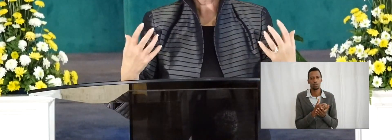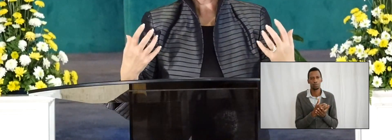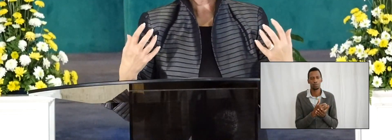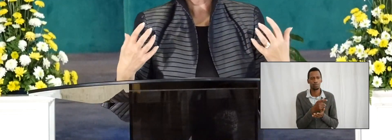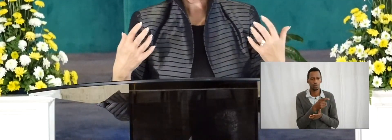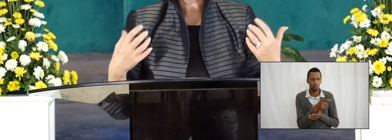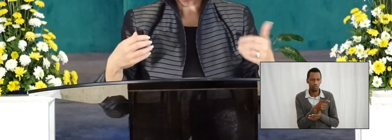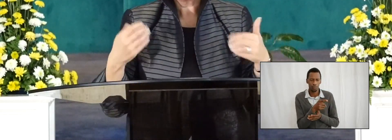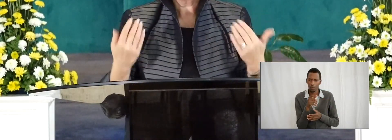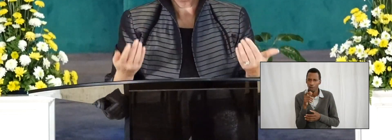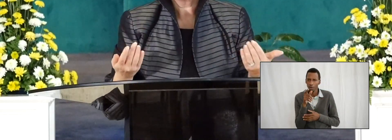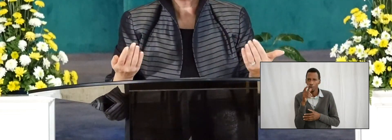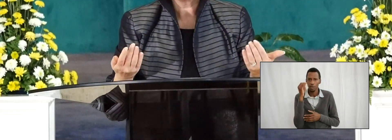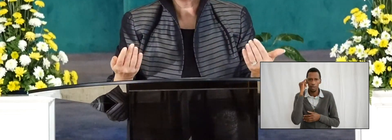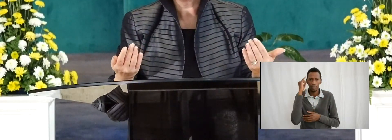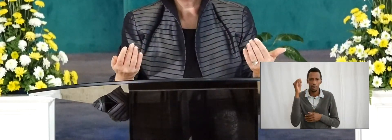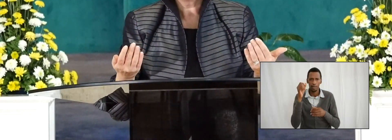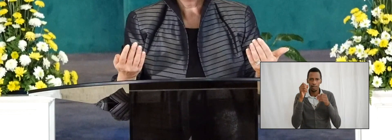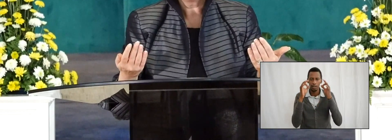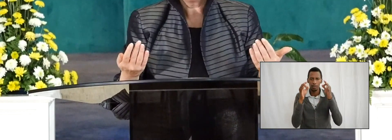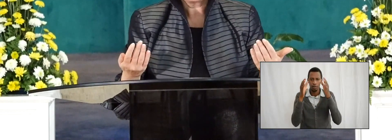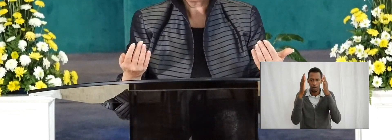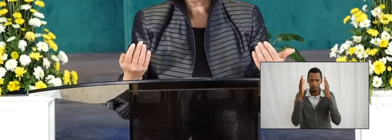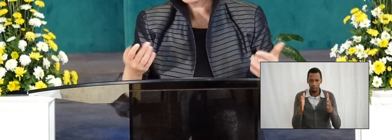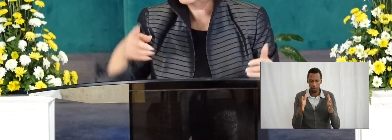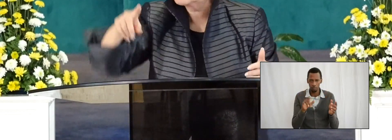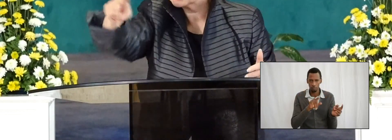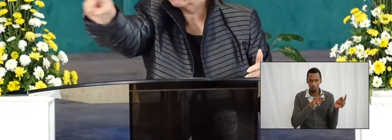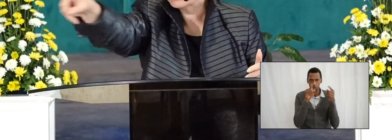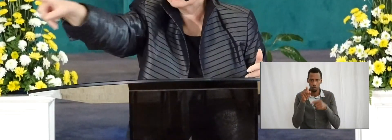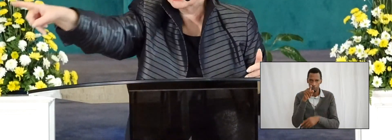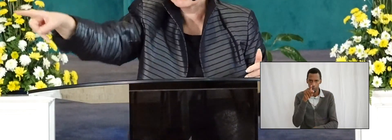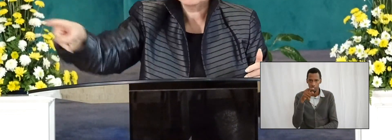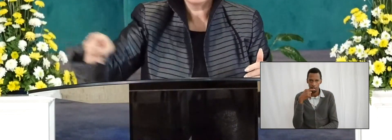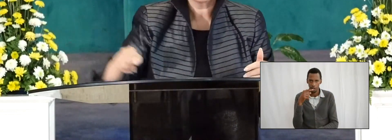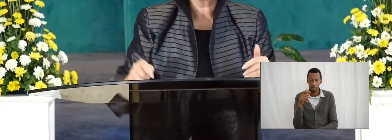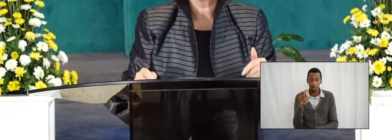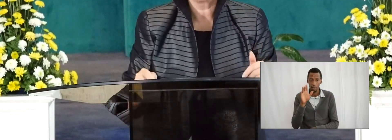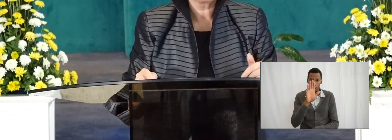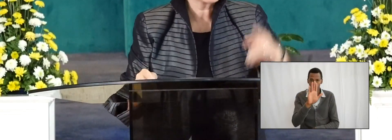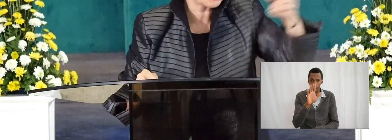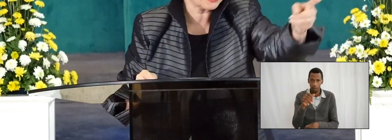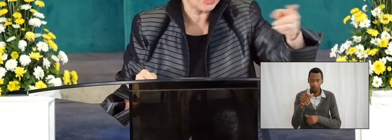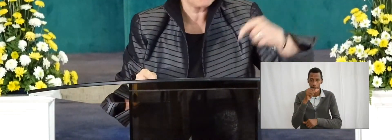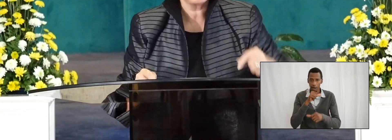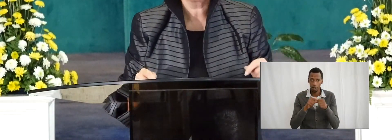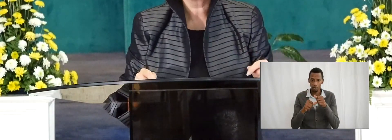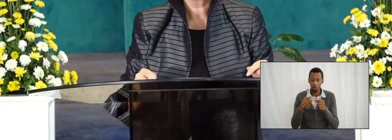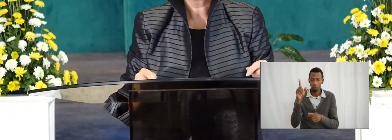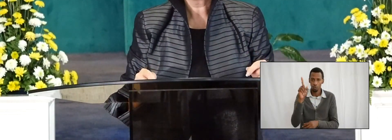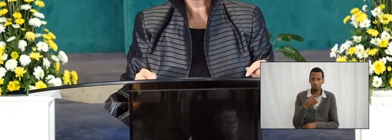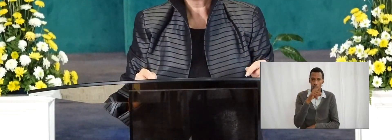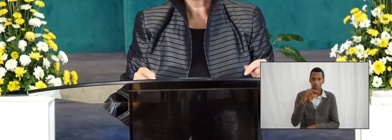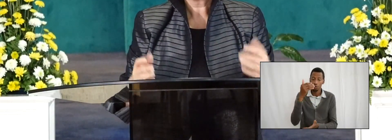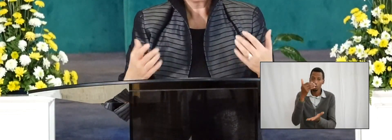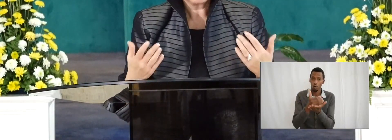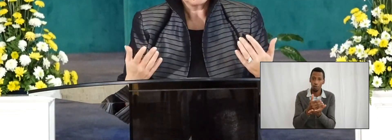Now, can you imagine if somebody came to you and said, whatever you are doing is wrong, stop it?